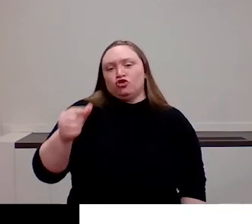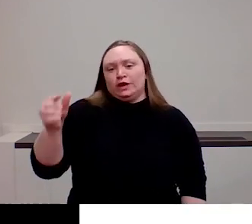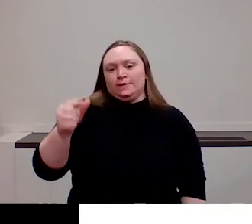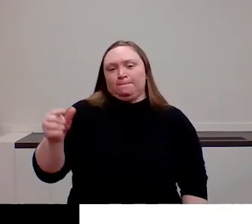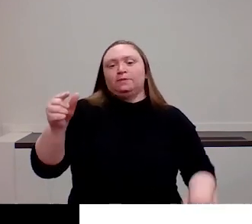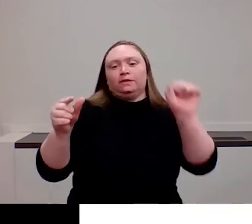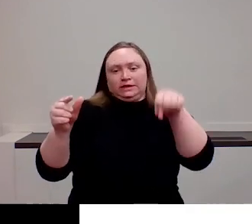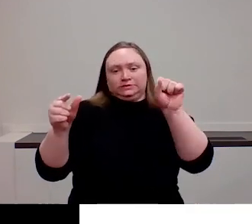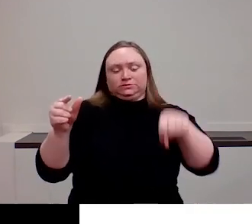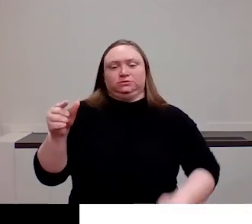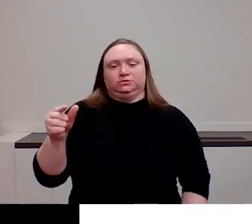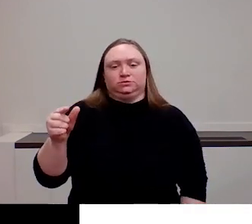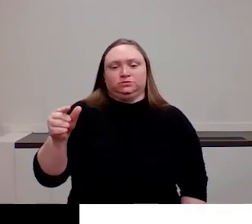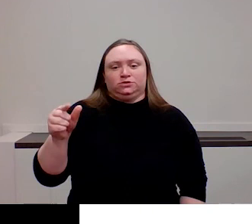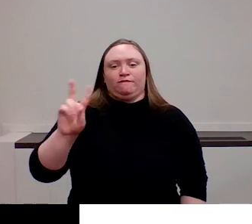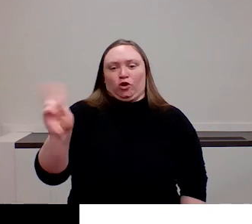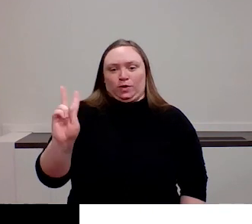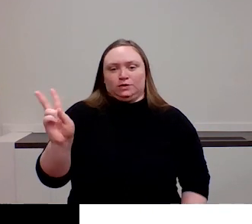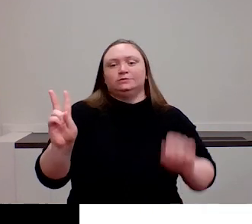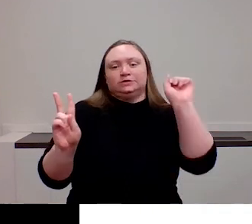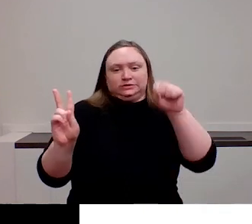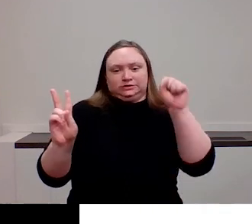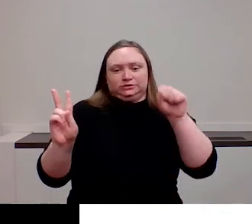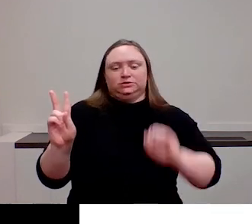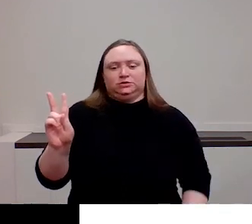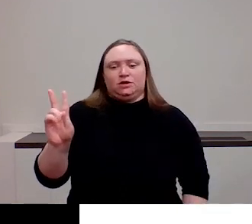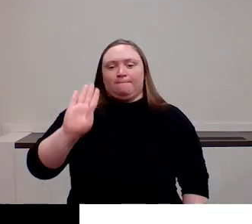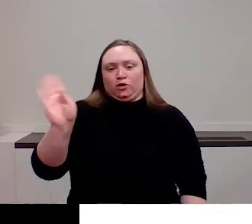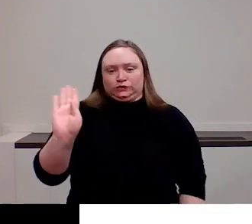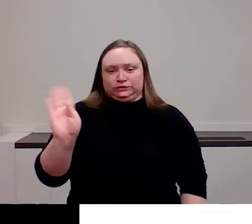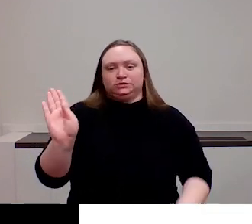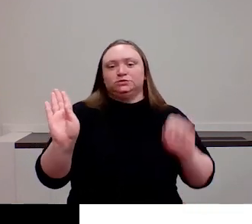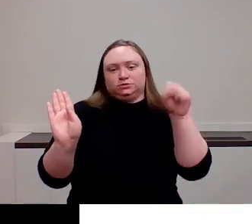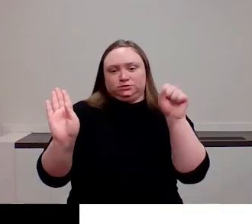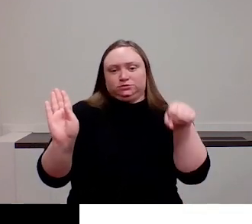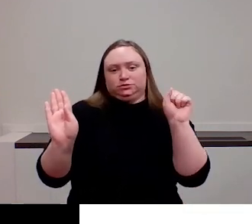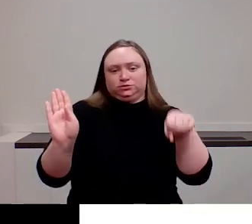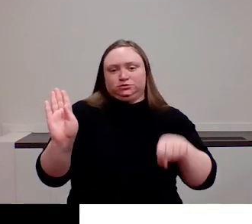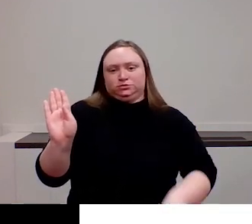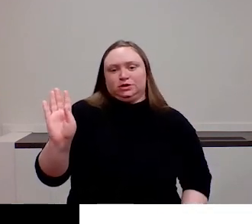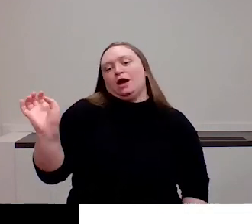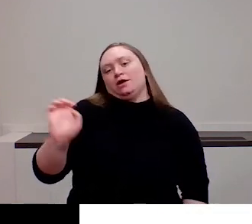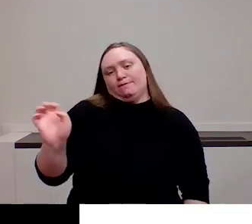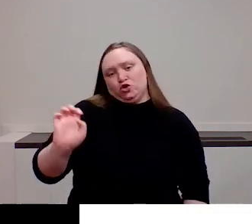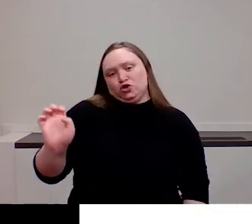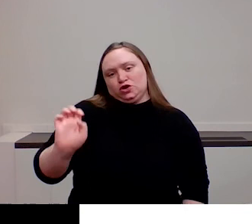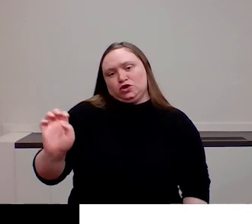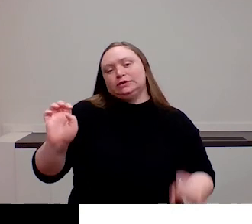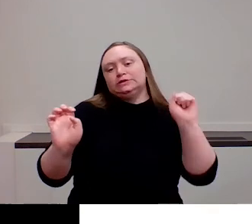Mrs. Gerken, Yes. Mrs. Varwig, Yes. Ms. Barnes, Yes. Mrs.